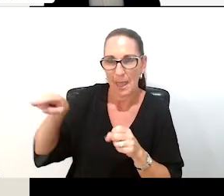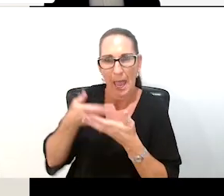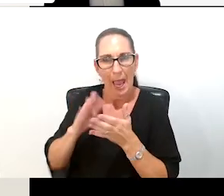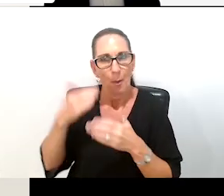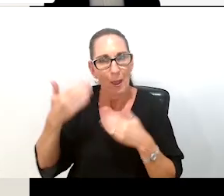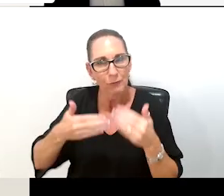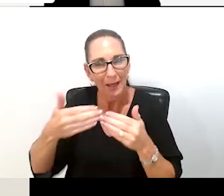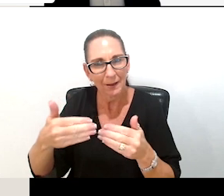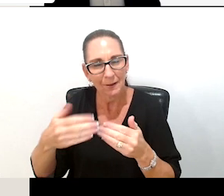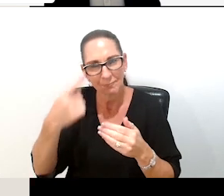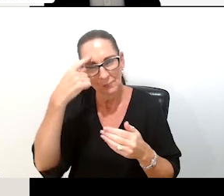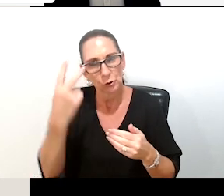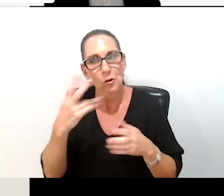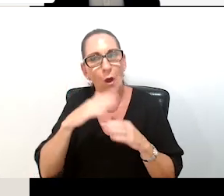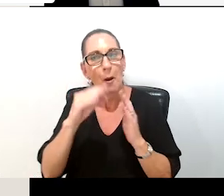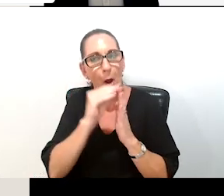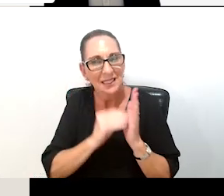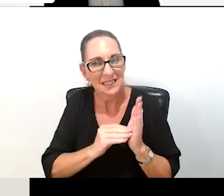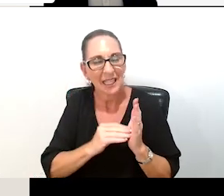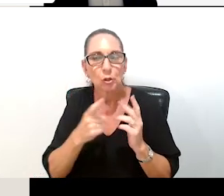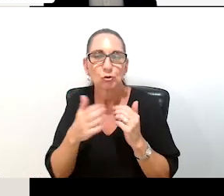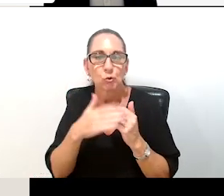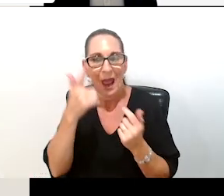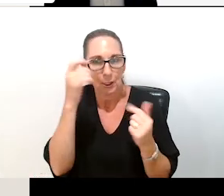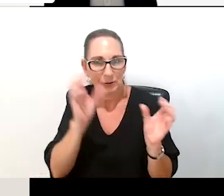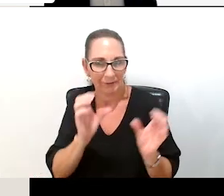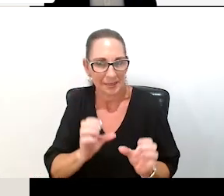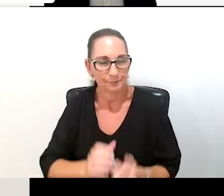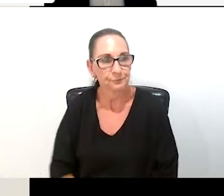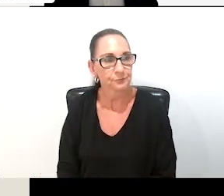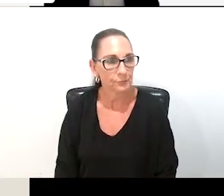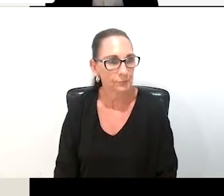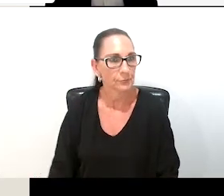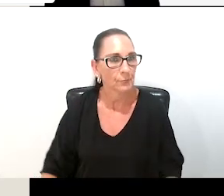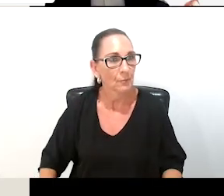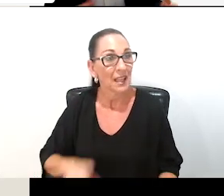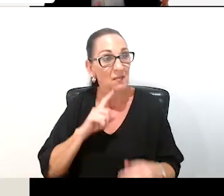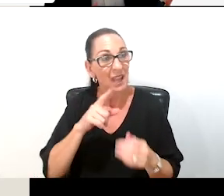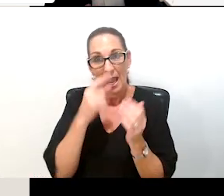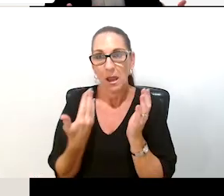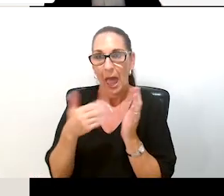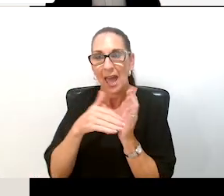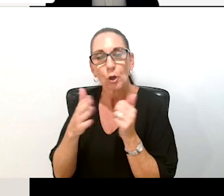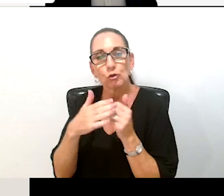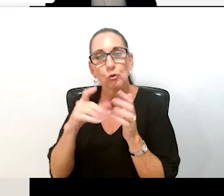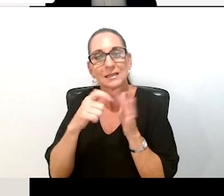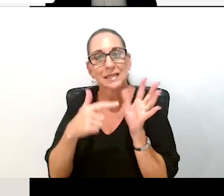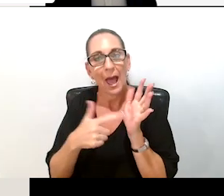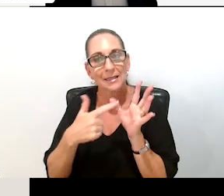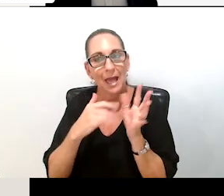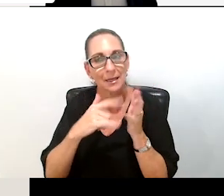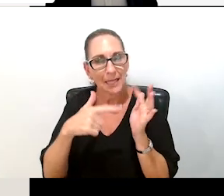and new initiatives. Over time, new data sets can be added, and this adds to the richness and what we're able